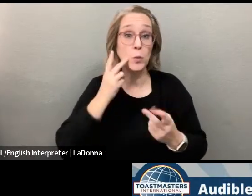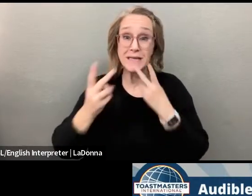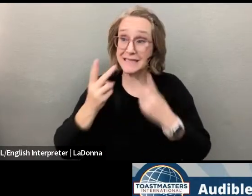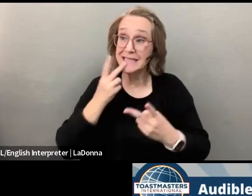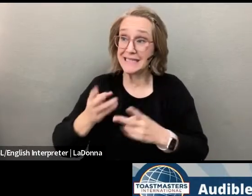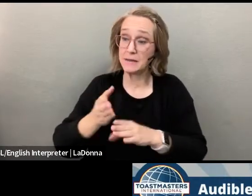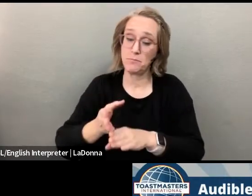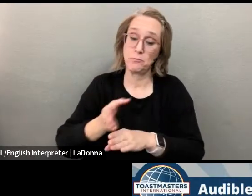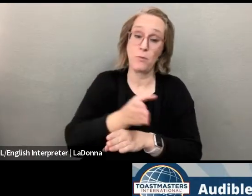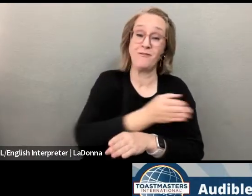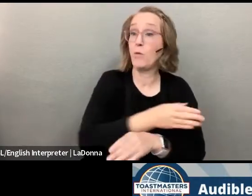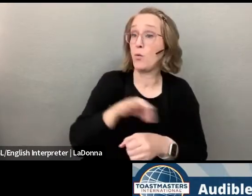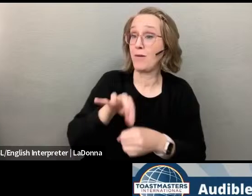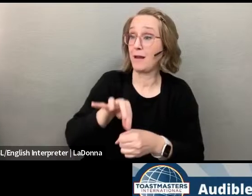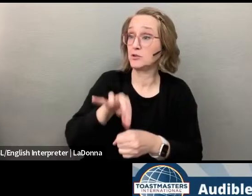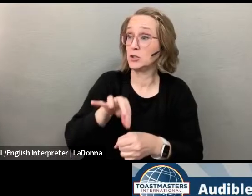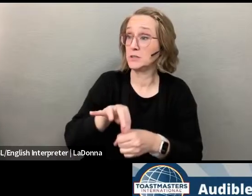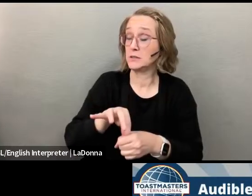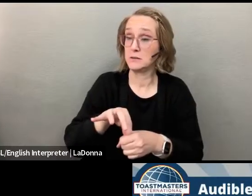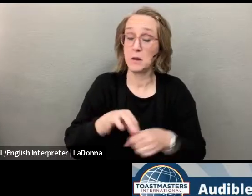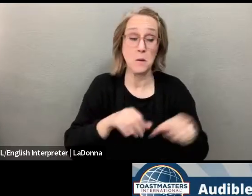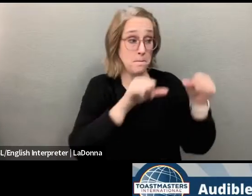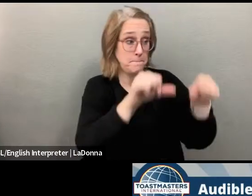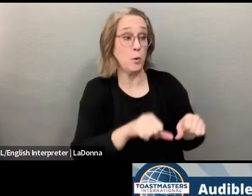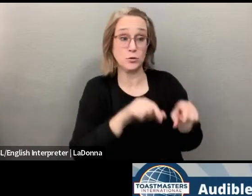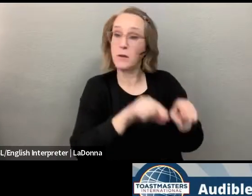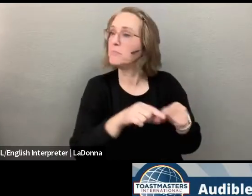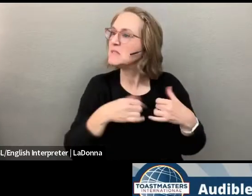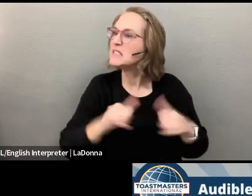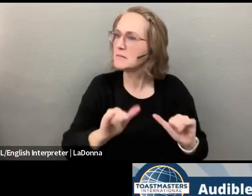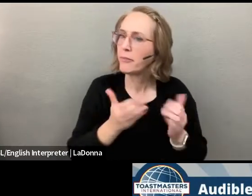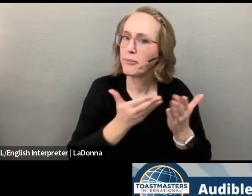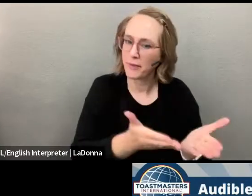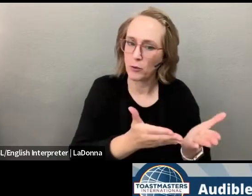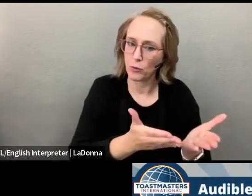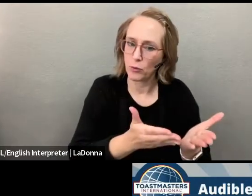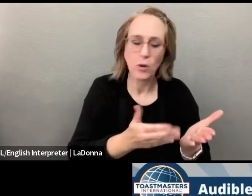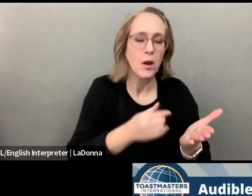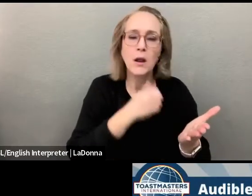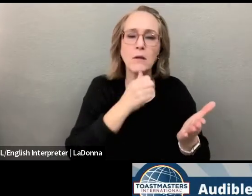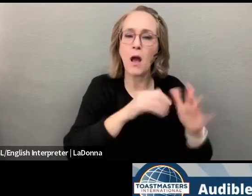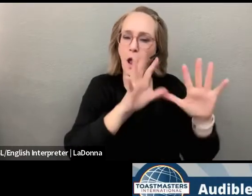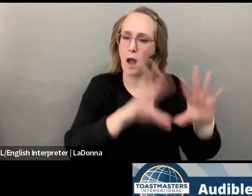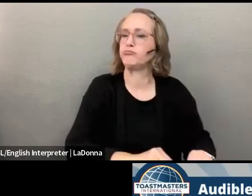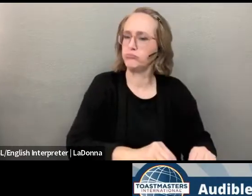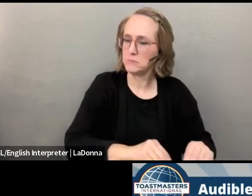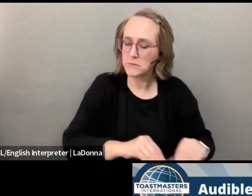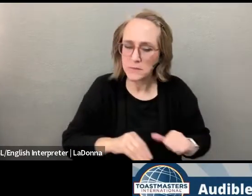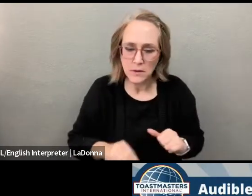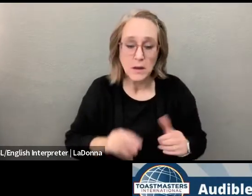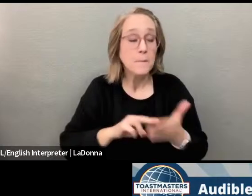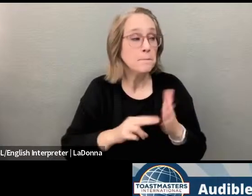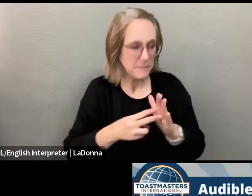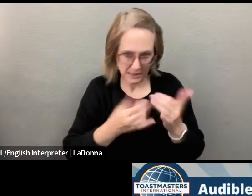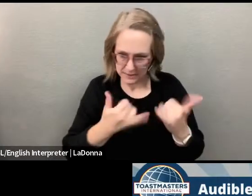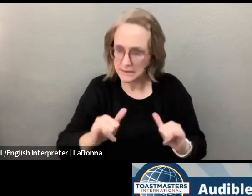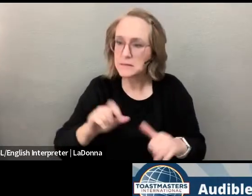to the election are staying up. They're not being pulled quickly or prematurely, so there's still a need